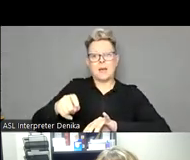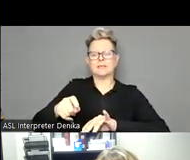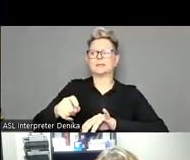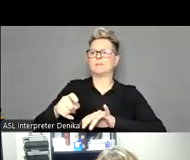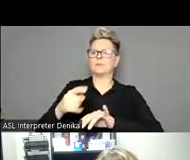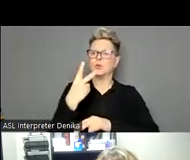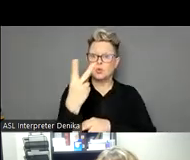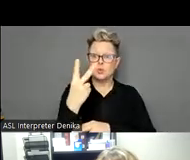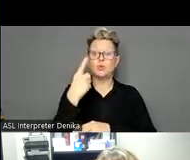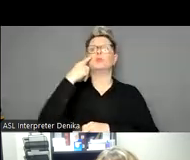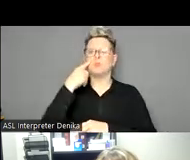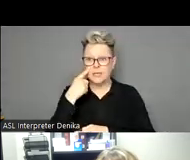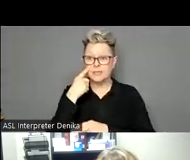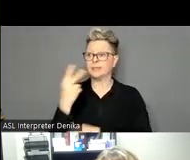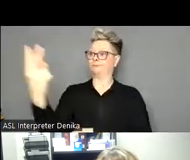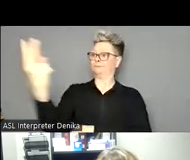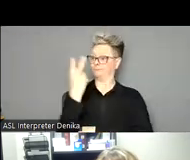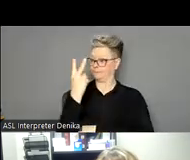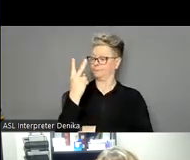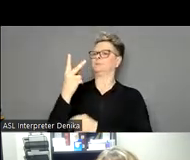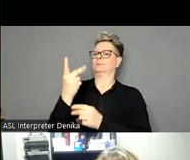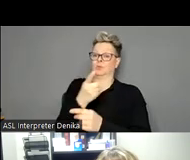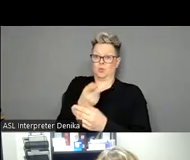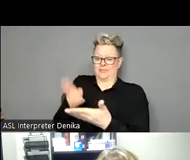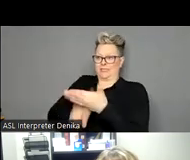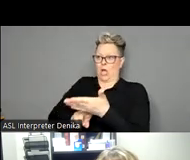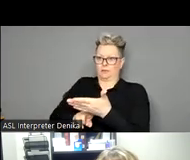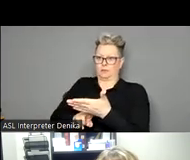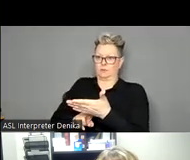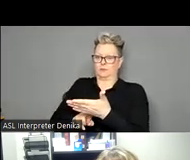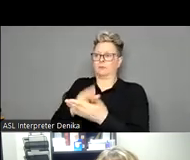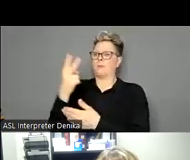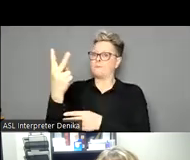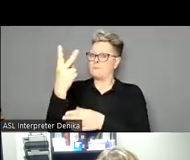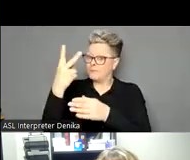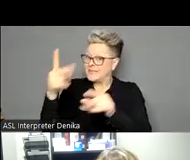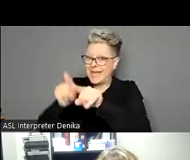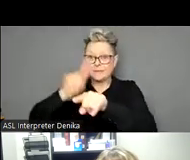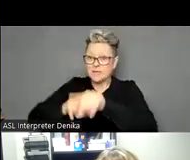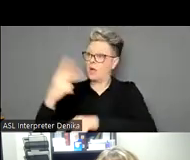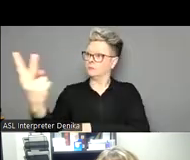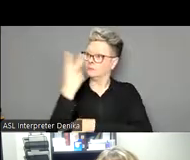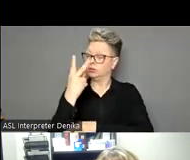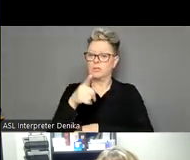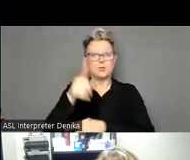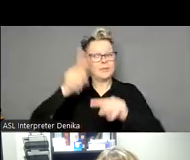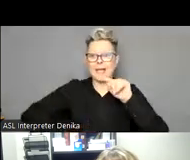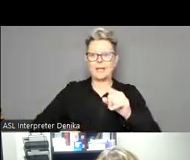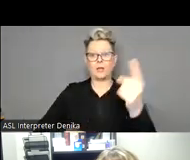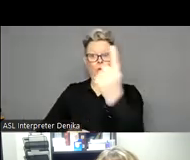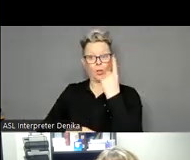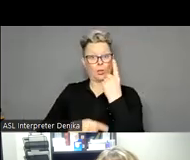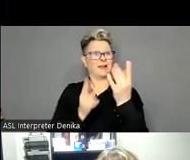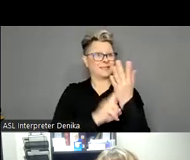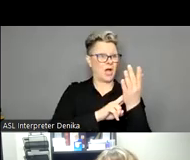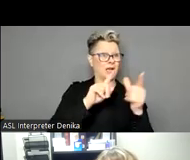two witnesses. And both witnesses must be present at the same time you sign the will. So you can't like prepare it, sign it, and then bring it to